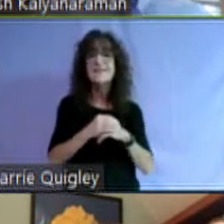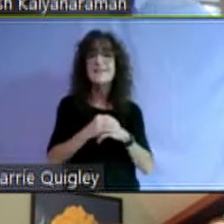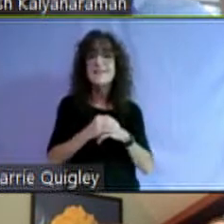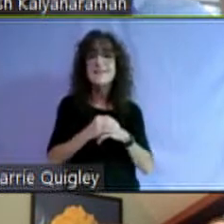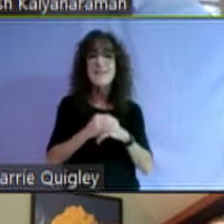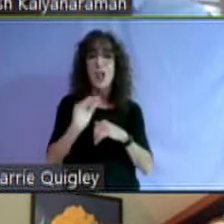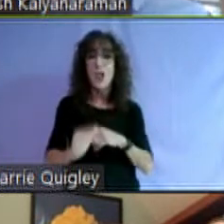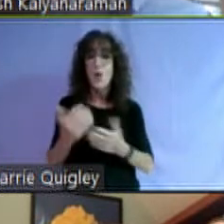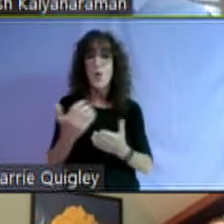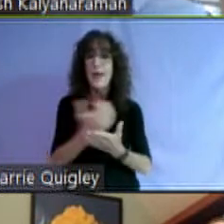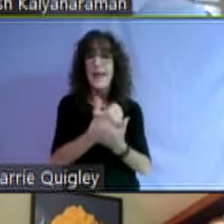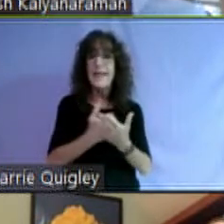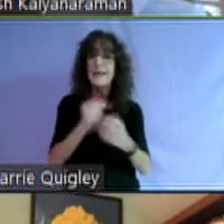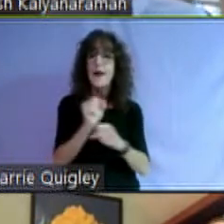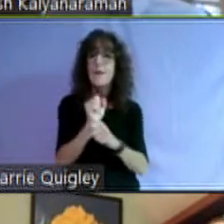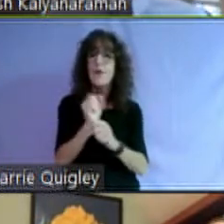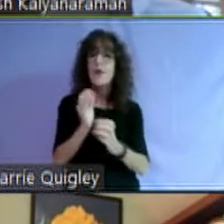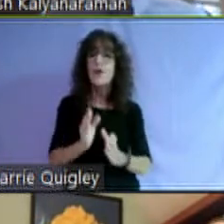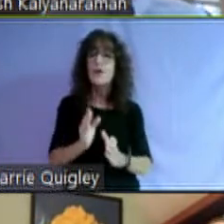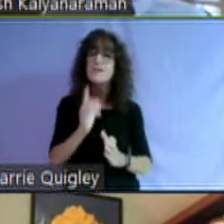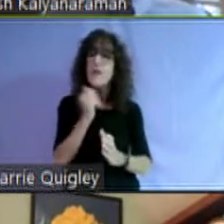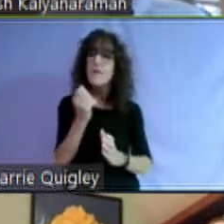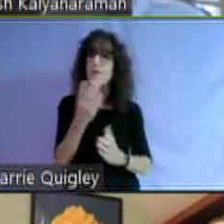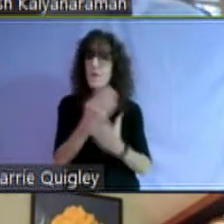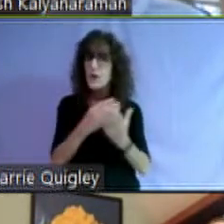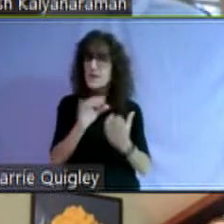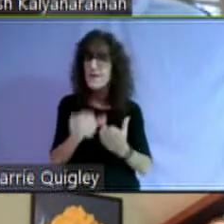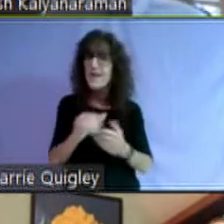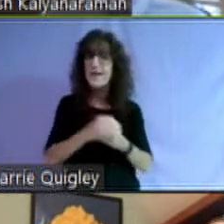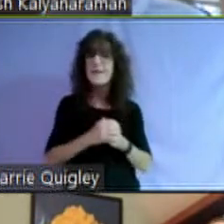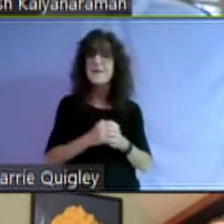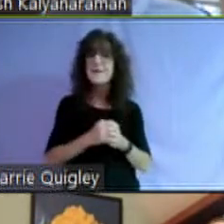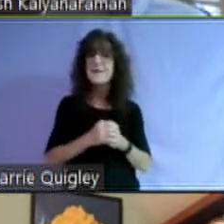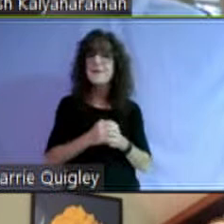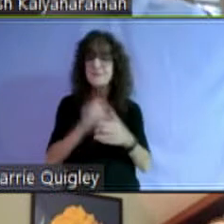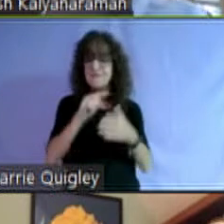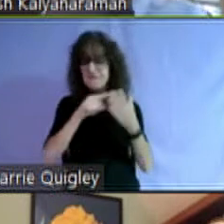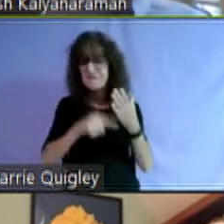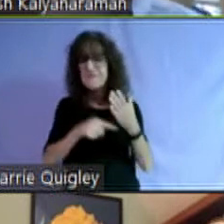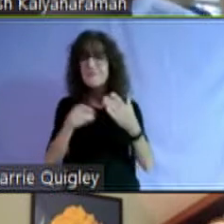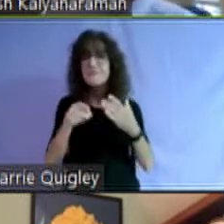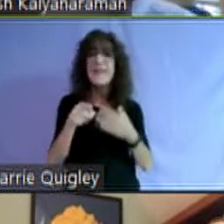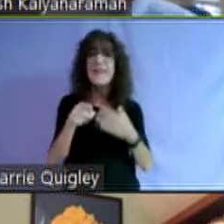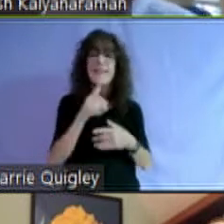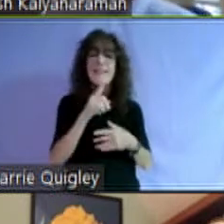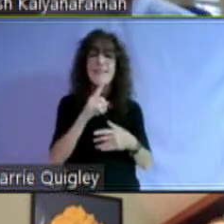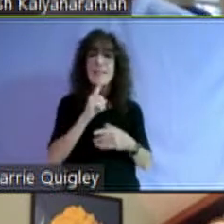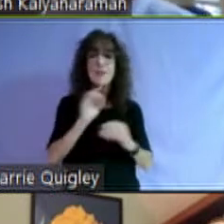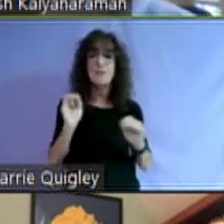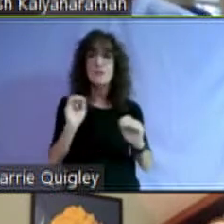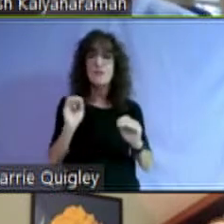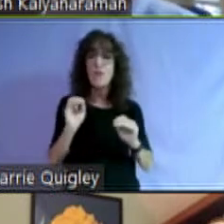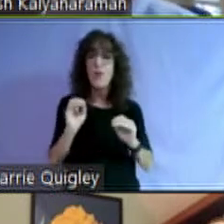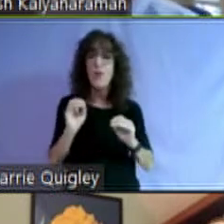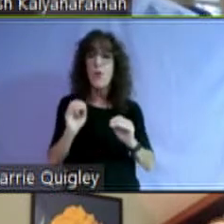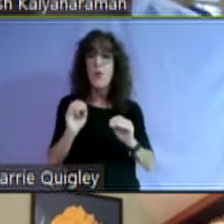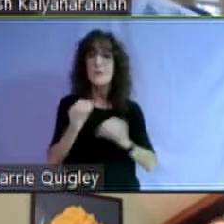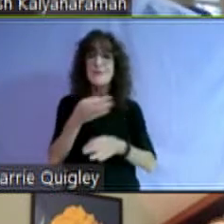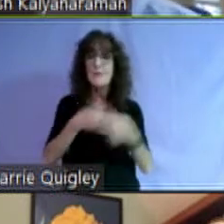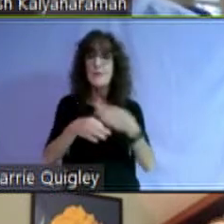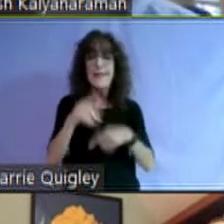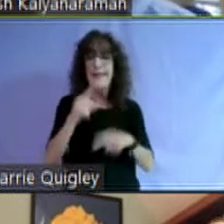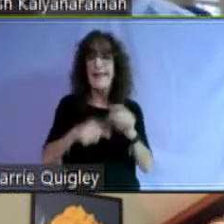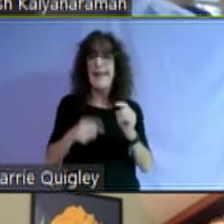And there's a couple of pieces to that. One is that there's really no substitute, right? They can't